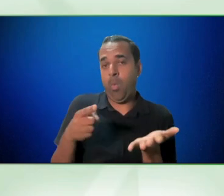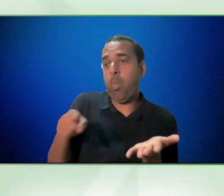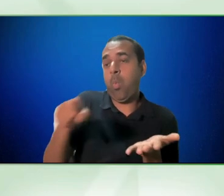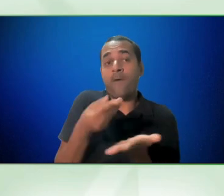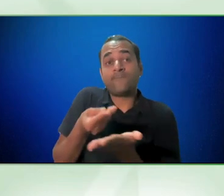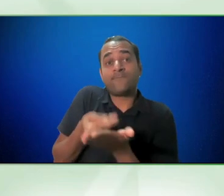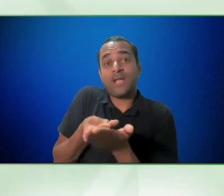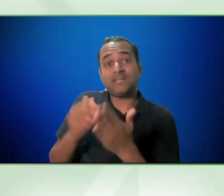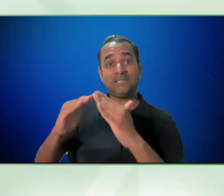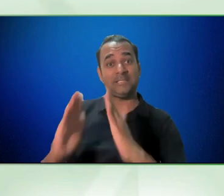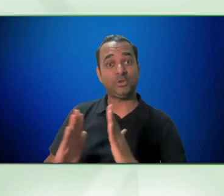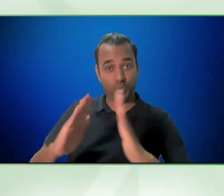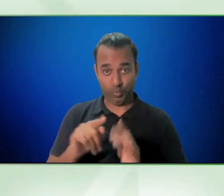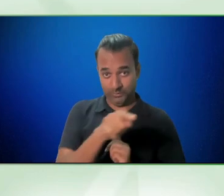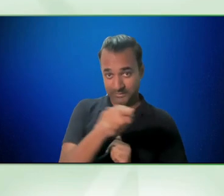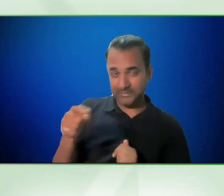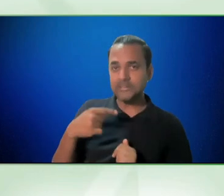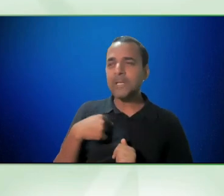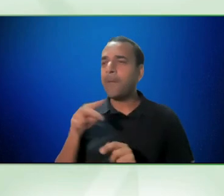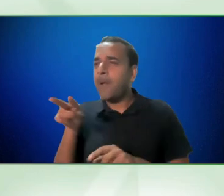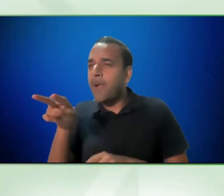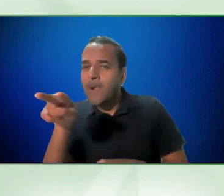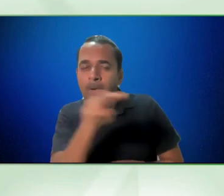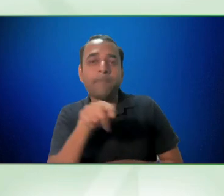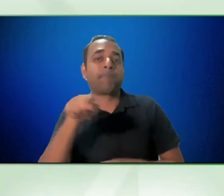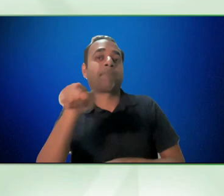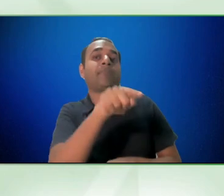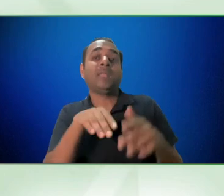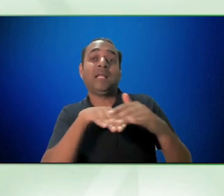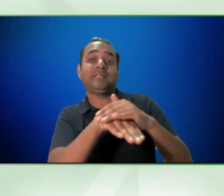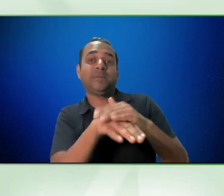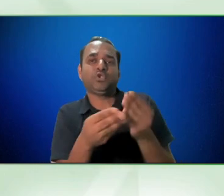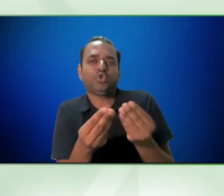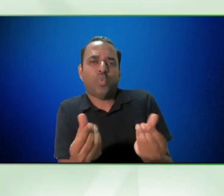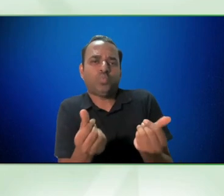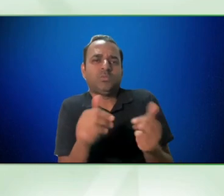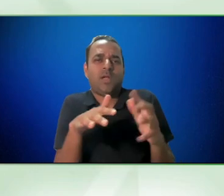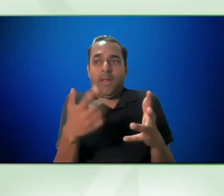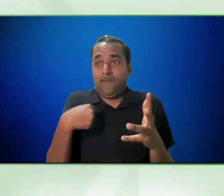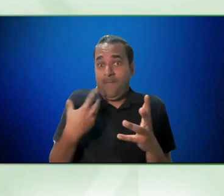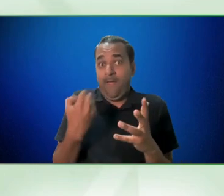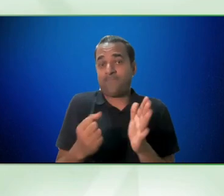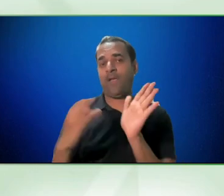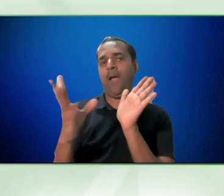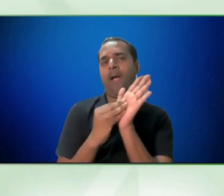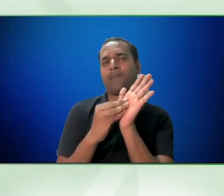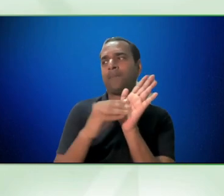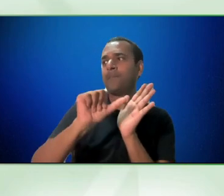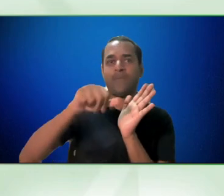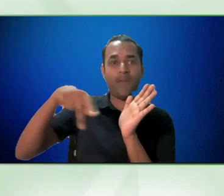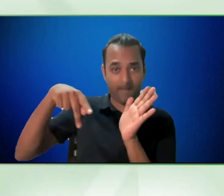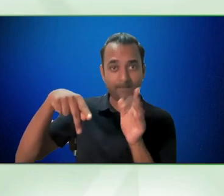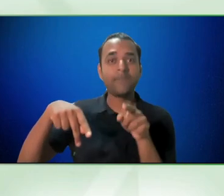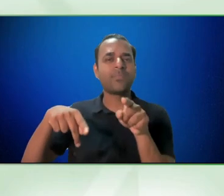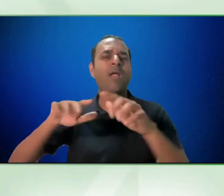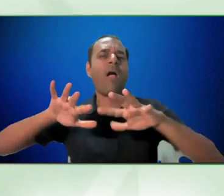I'm getting technical with me again there. There's a way they can actually just use our standalone or we can actually work behind their firewalls and